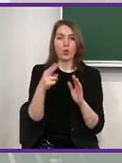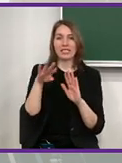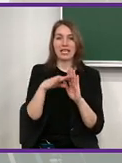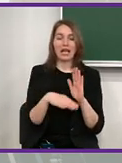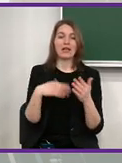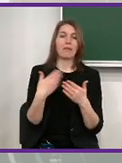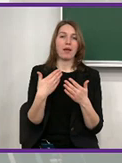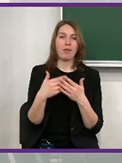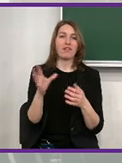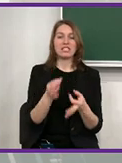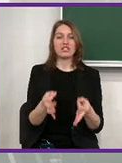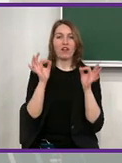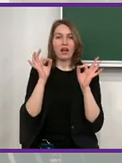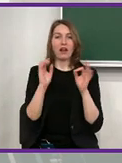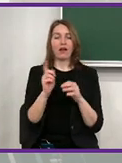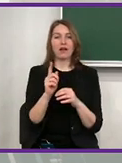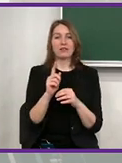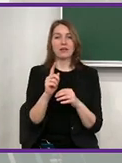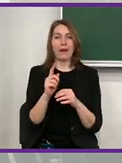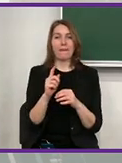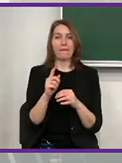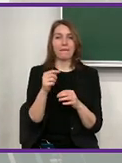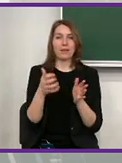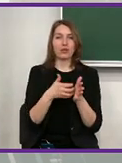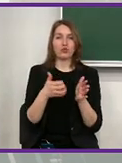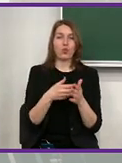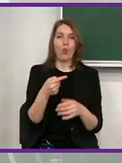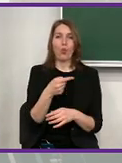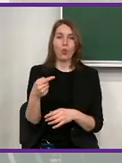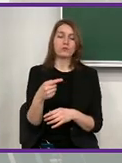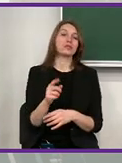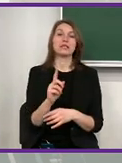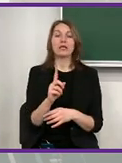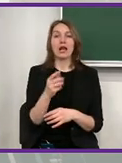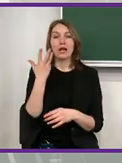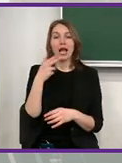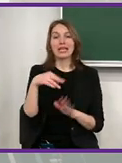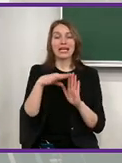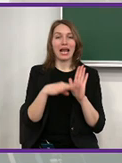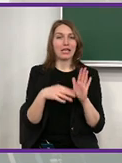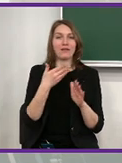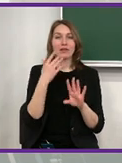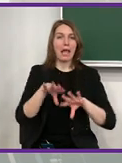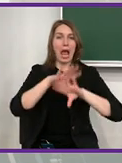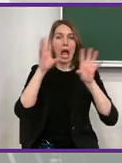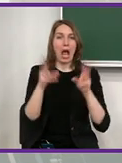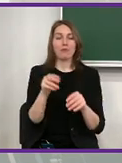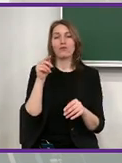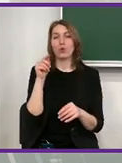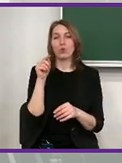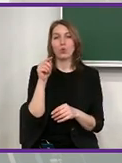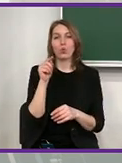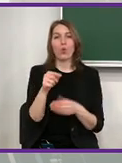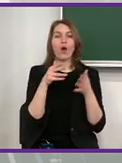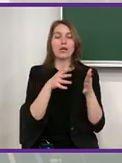gap that represents those links of the chains that are not covered by the directive. And